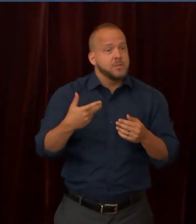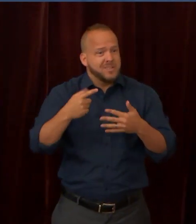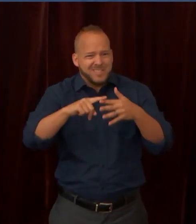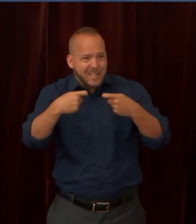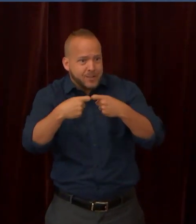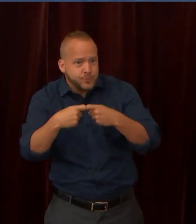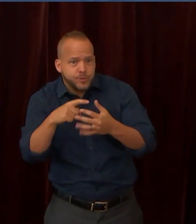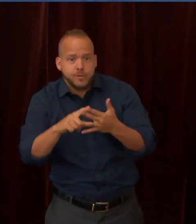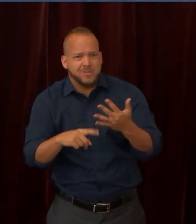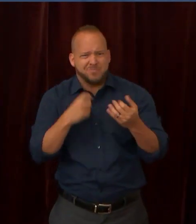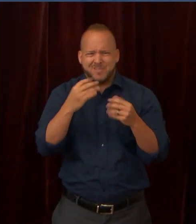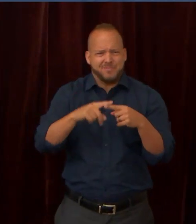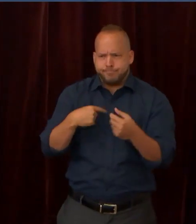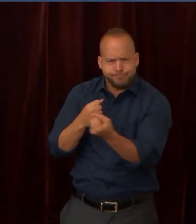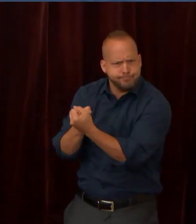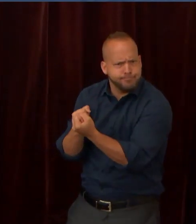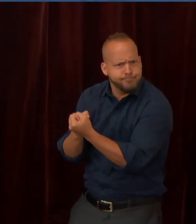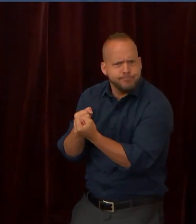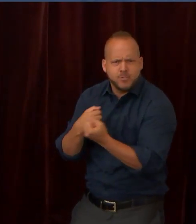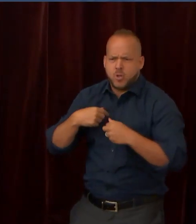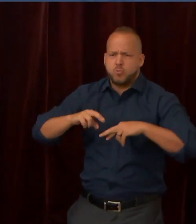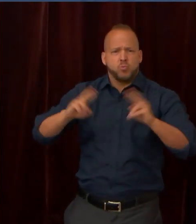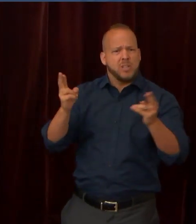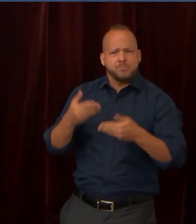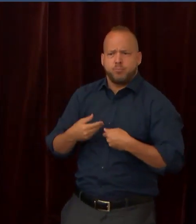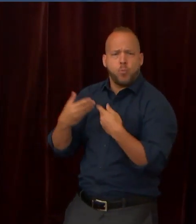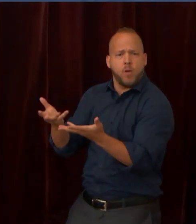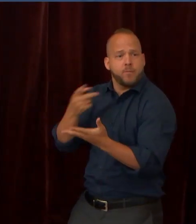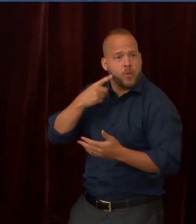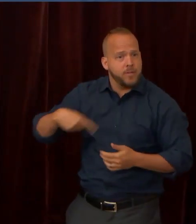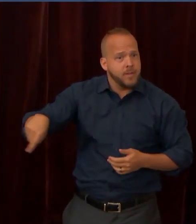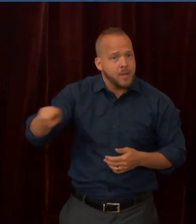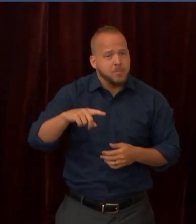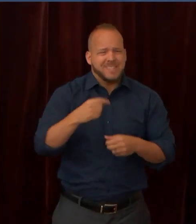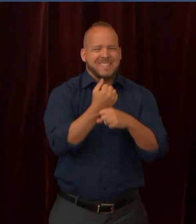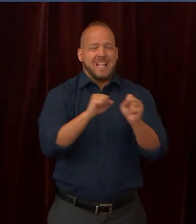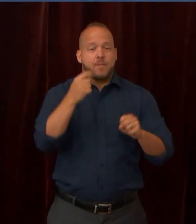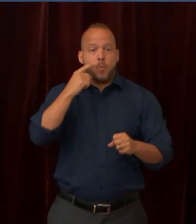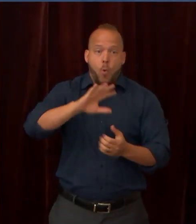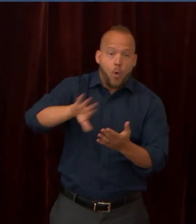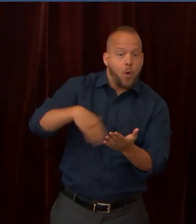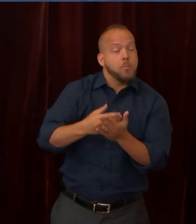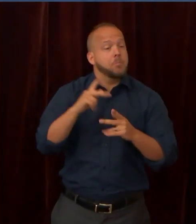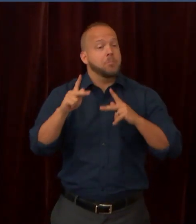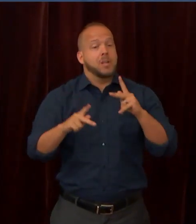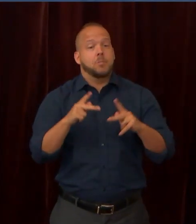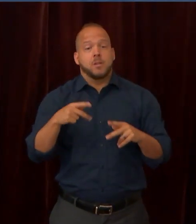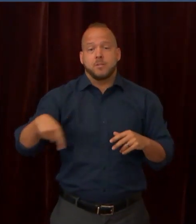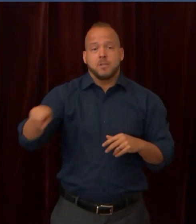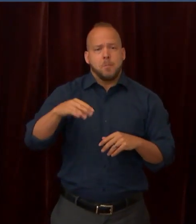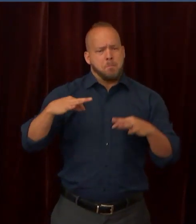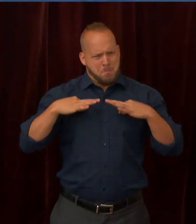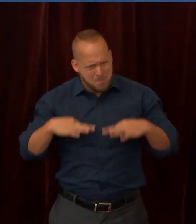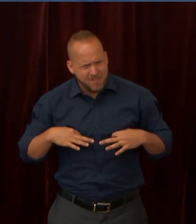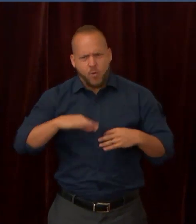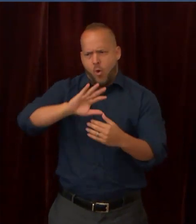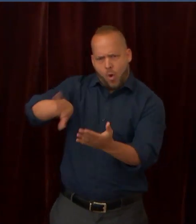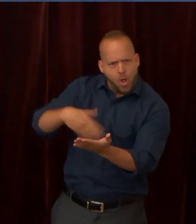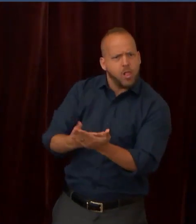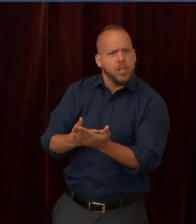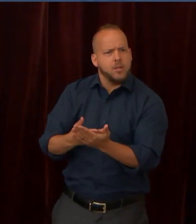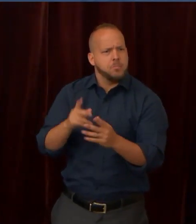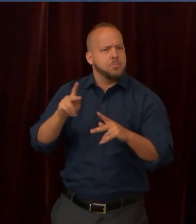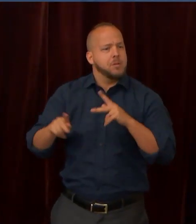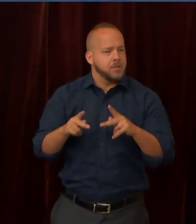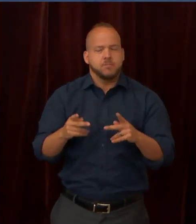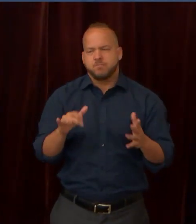to do our part to support safety for all and serve the greater good. We are also contemplating how to